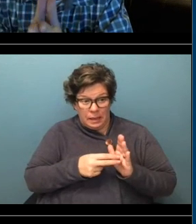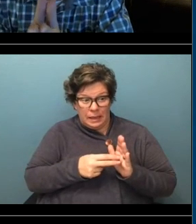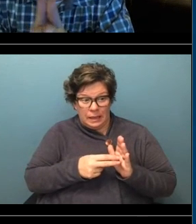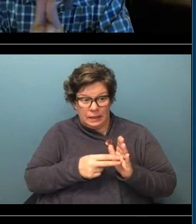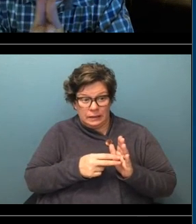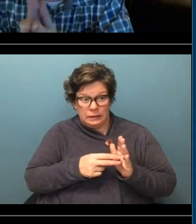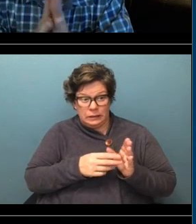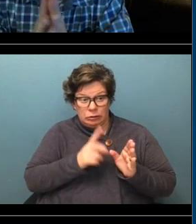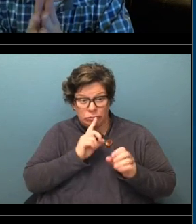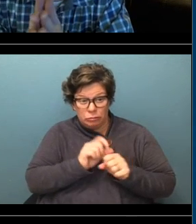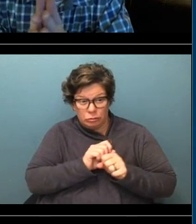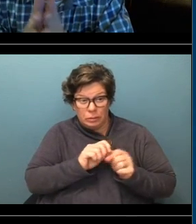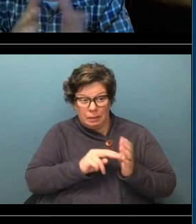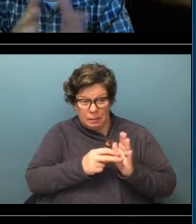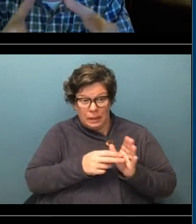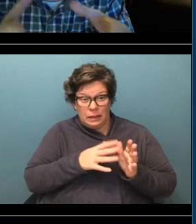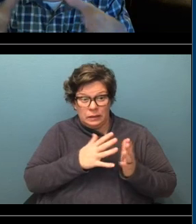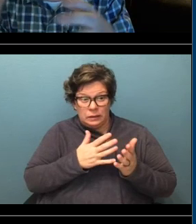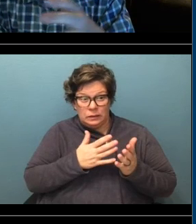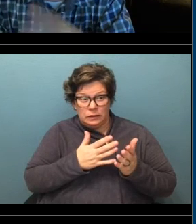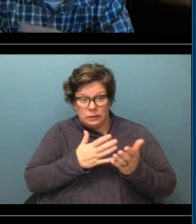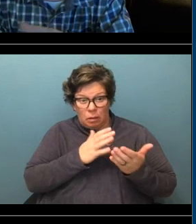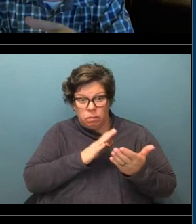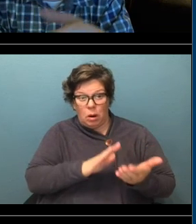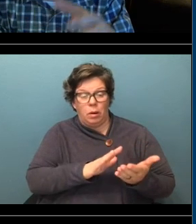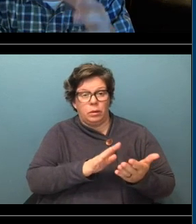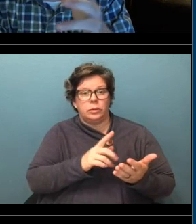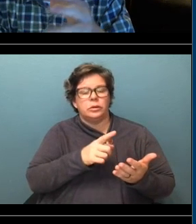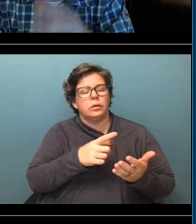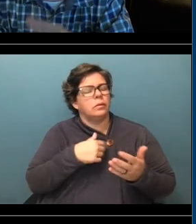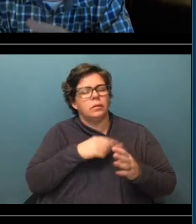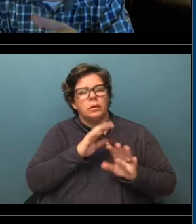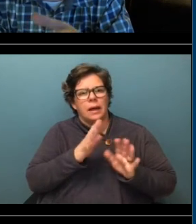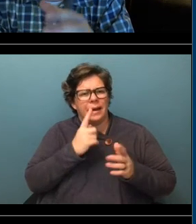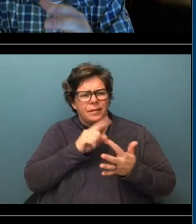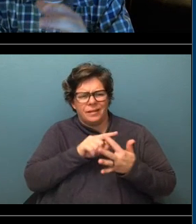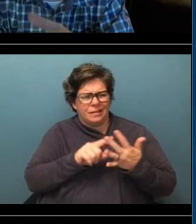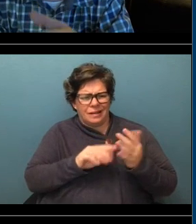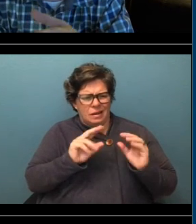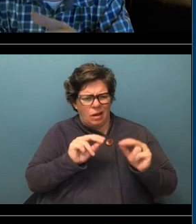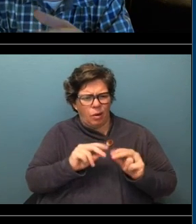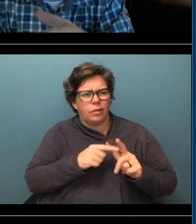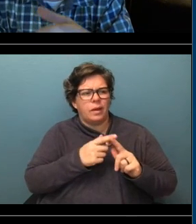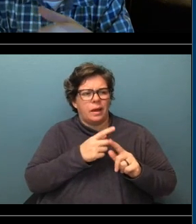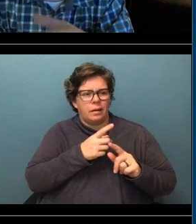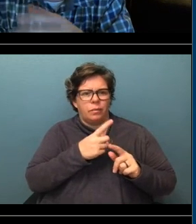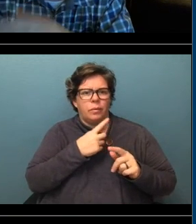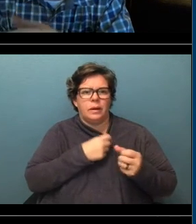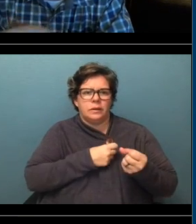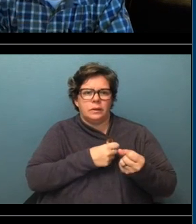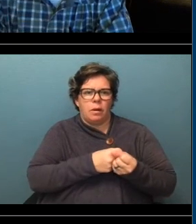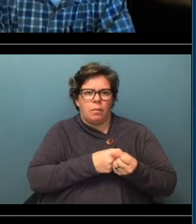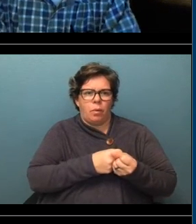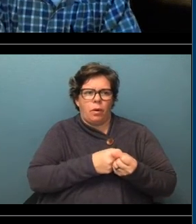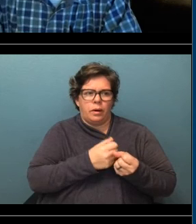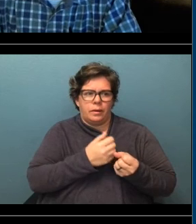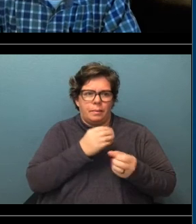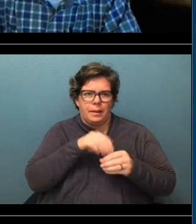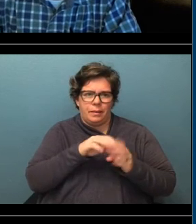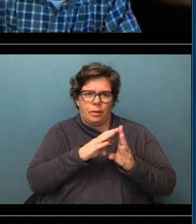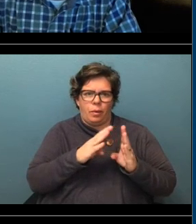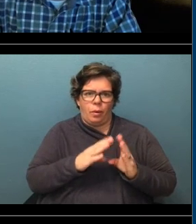etc., just so they can return home safely with follow-up resources, support, and move forward from there.